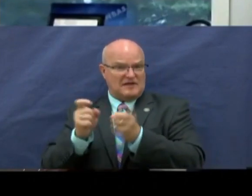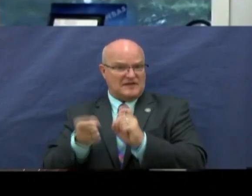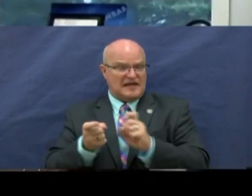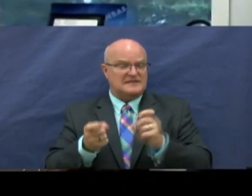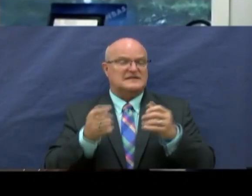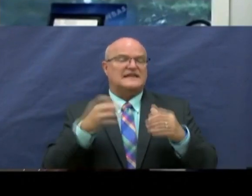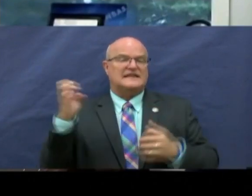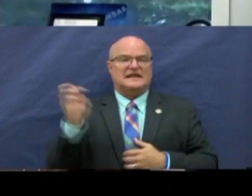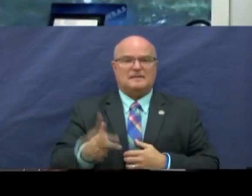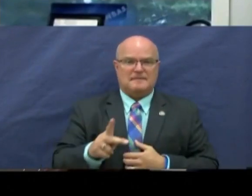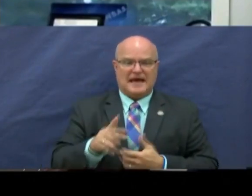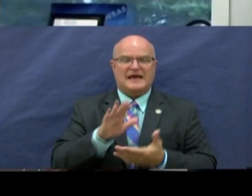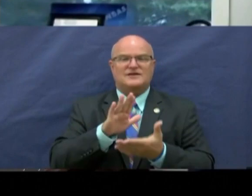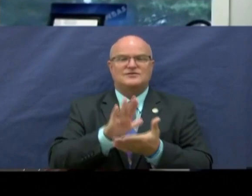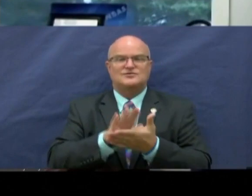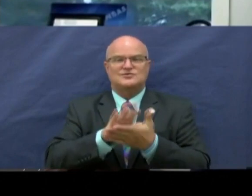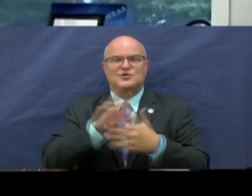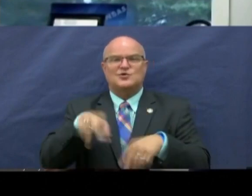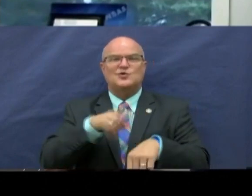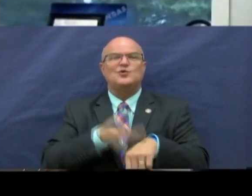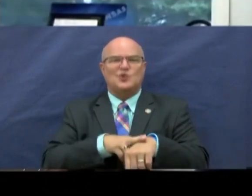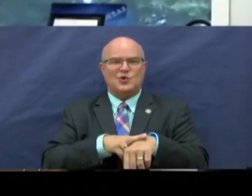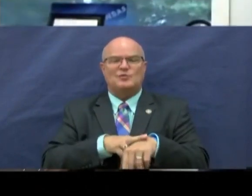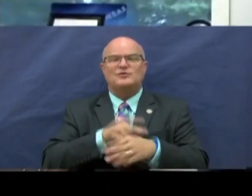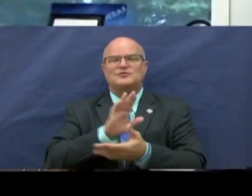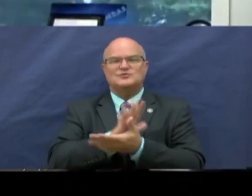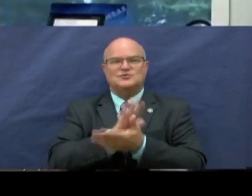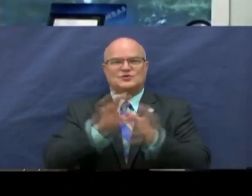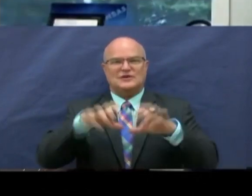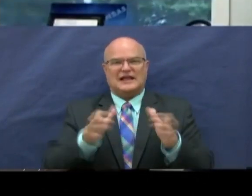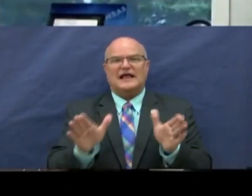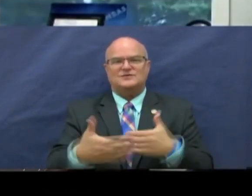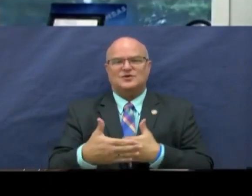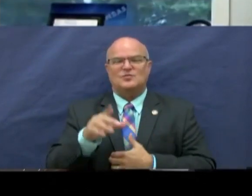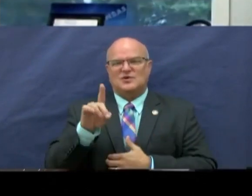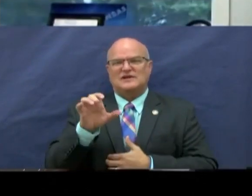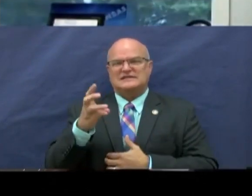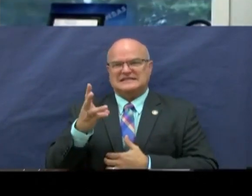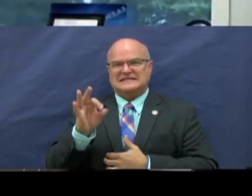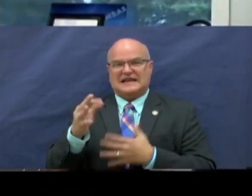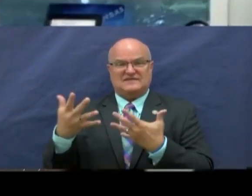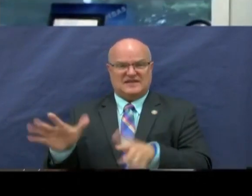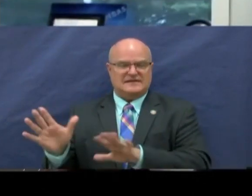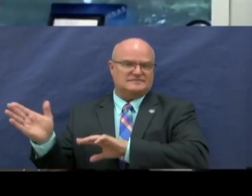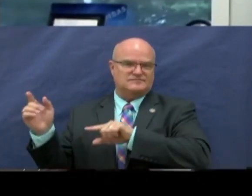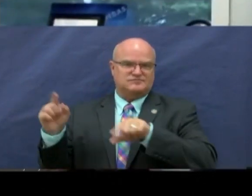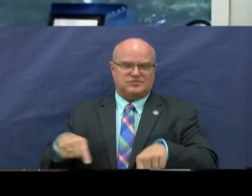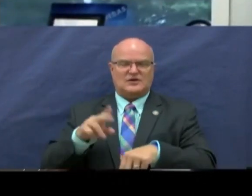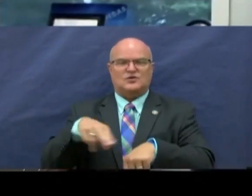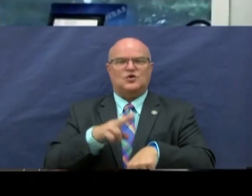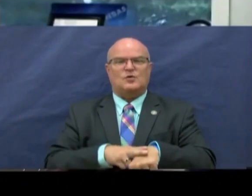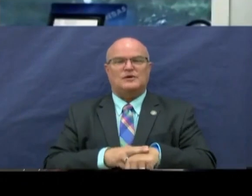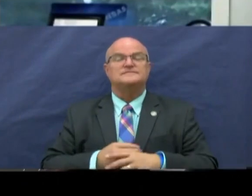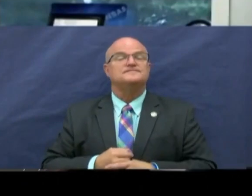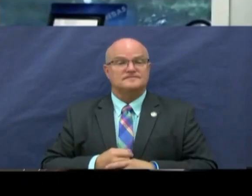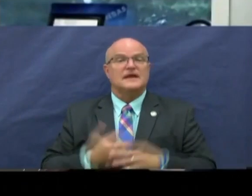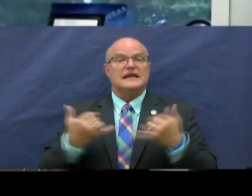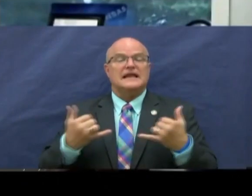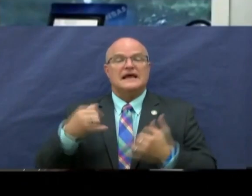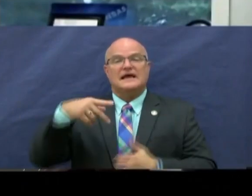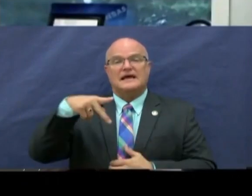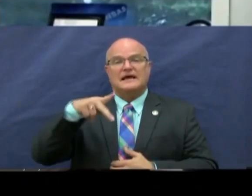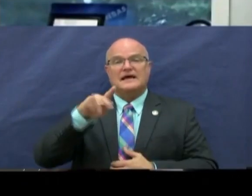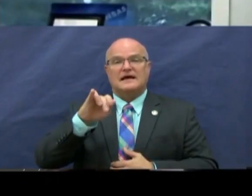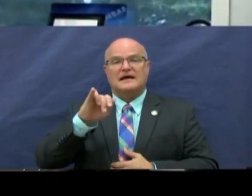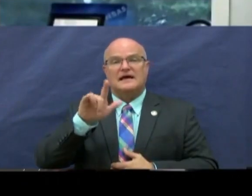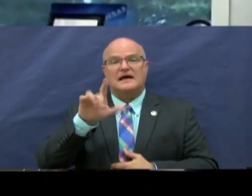then returned to normal on-site operations. As far as the rapid testing pilot, we